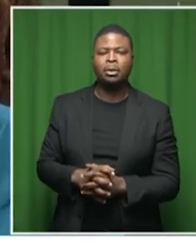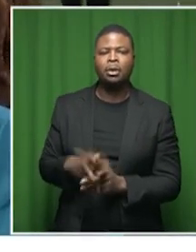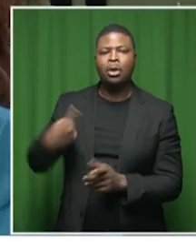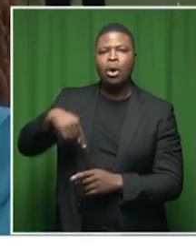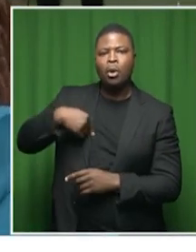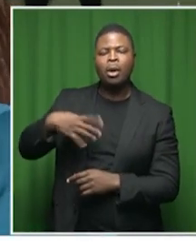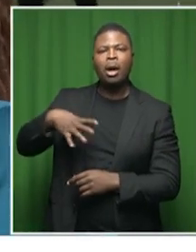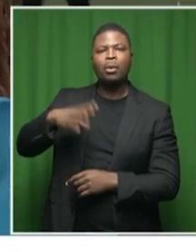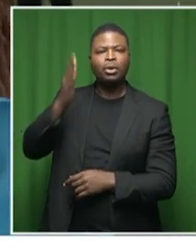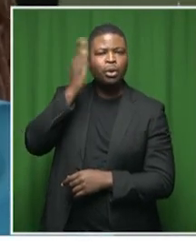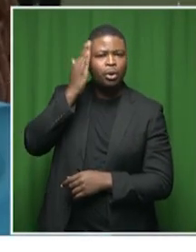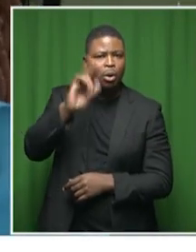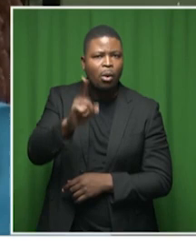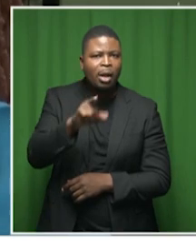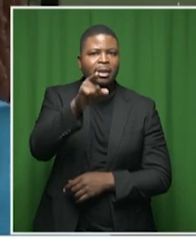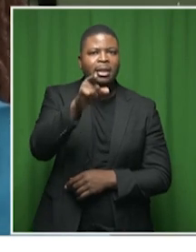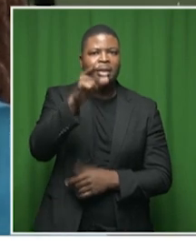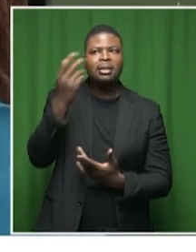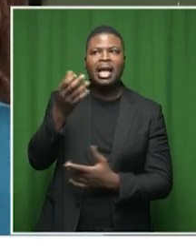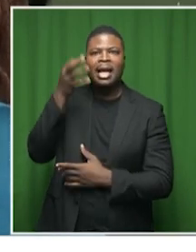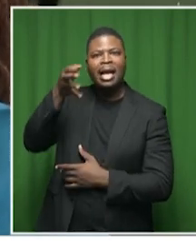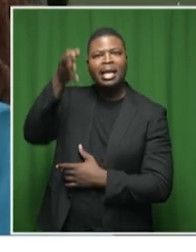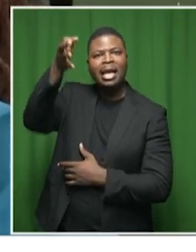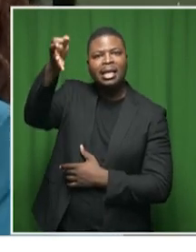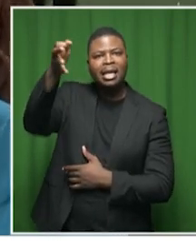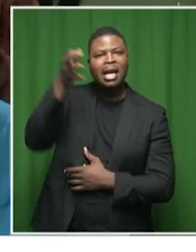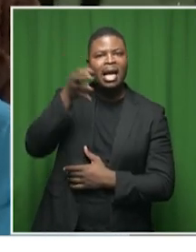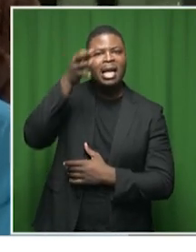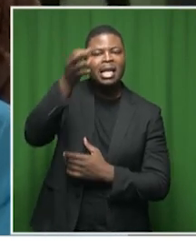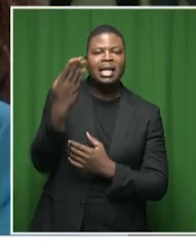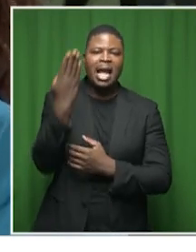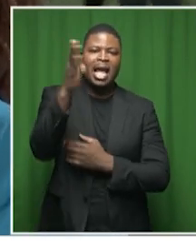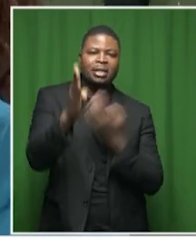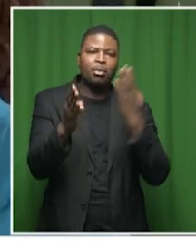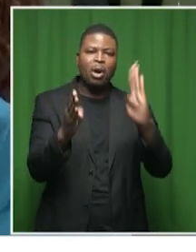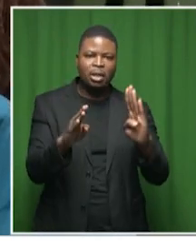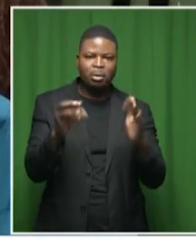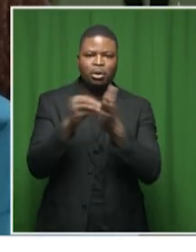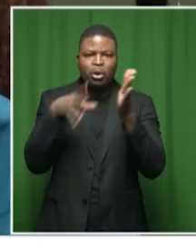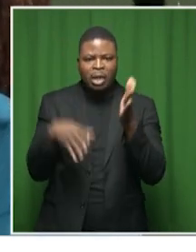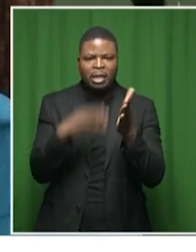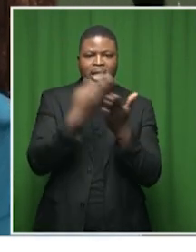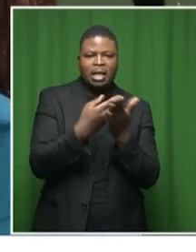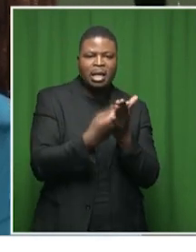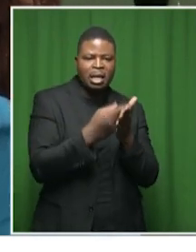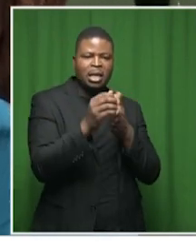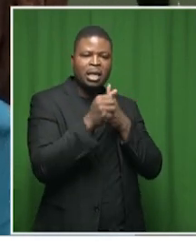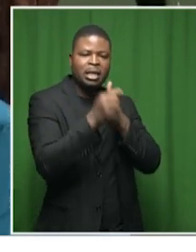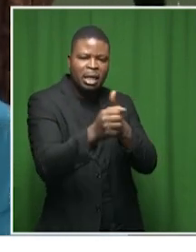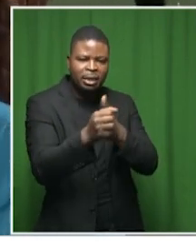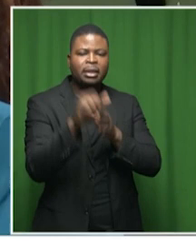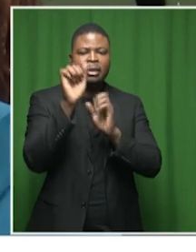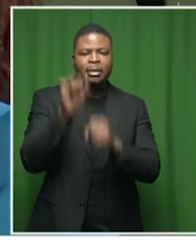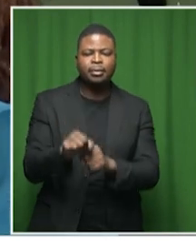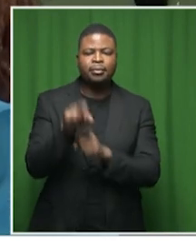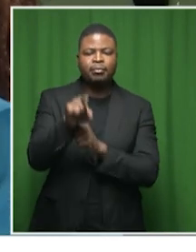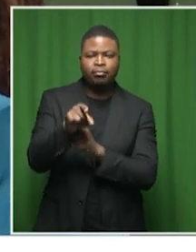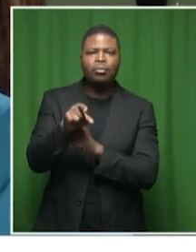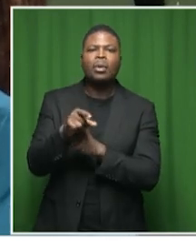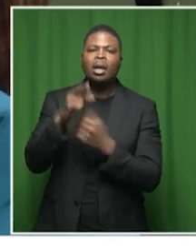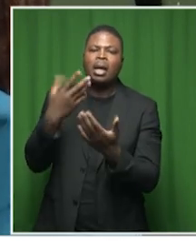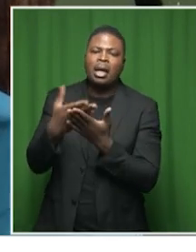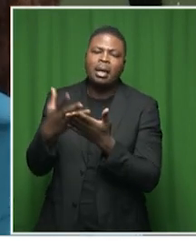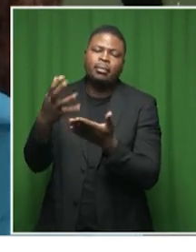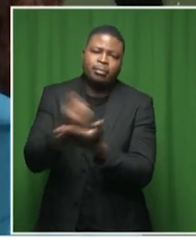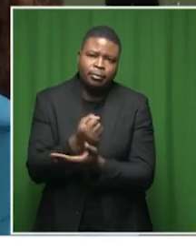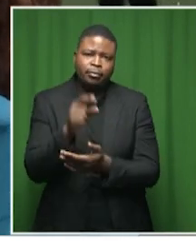is almost a career expo to guide the learners on which direction they need to take.